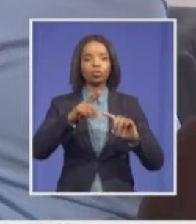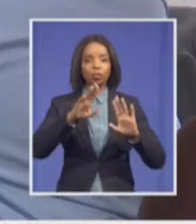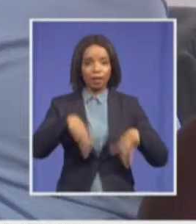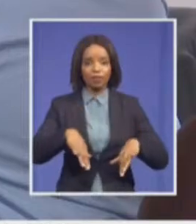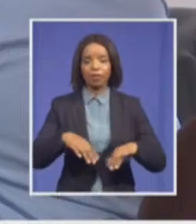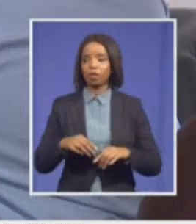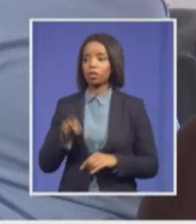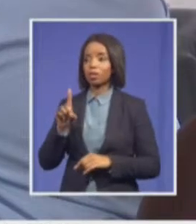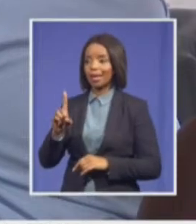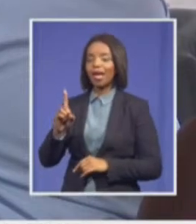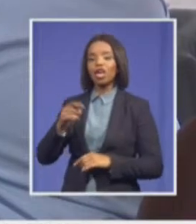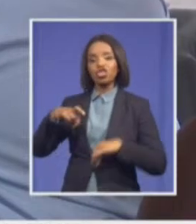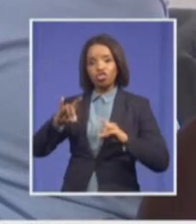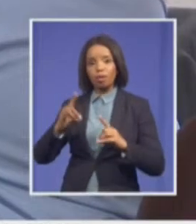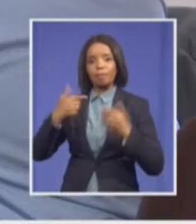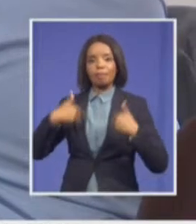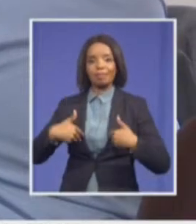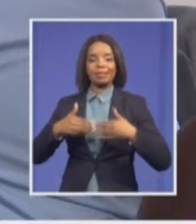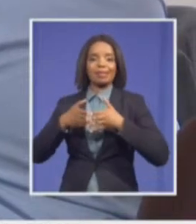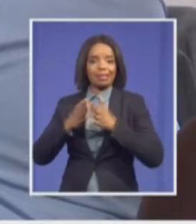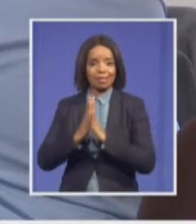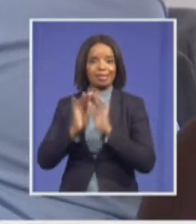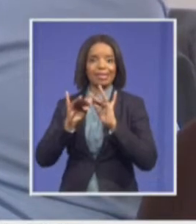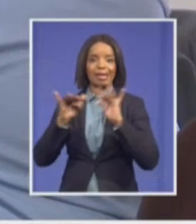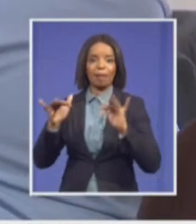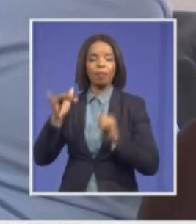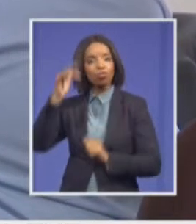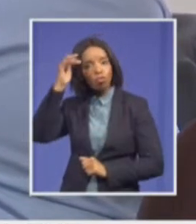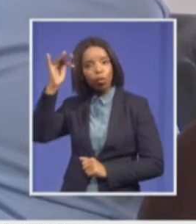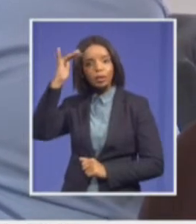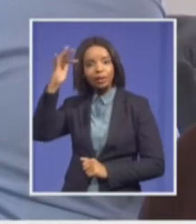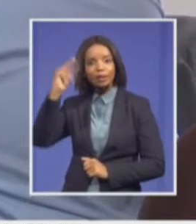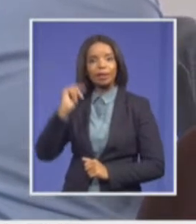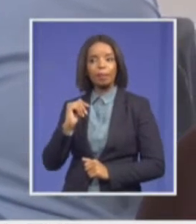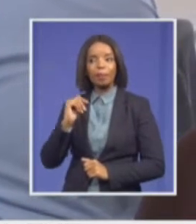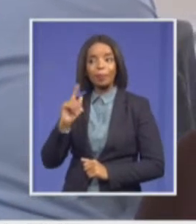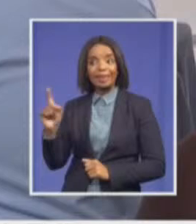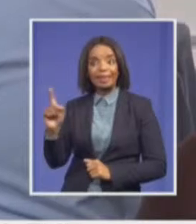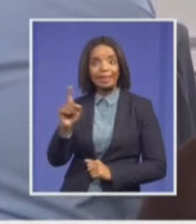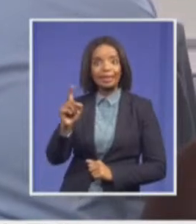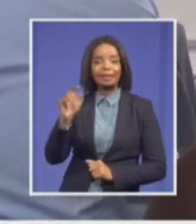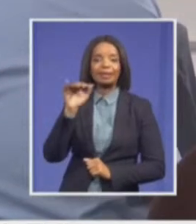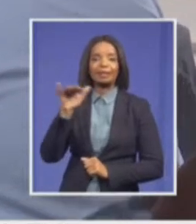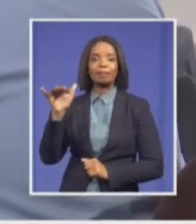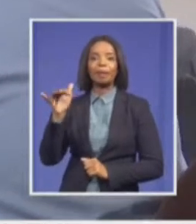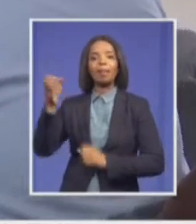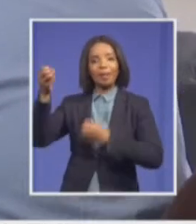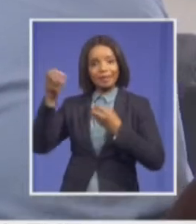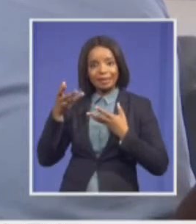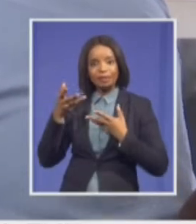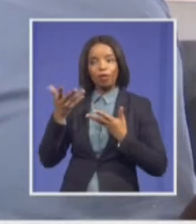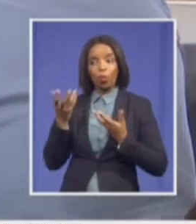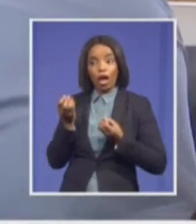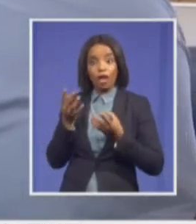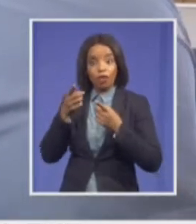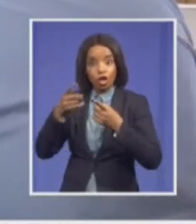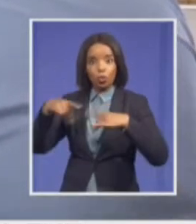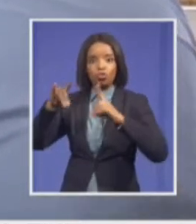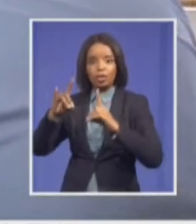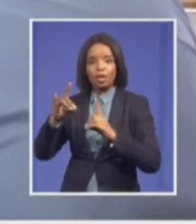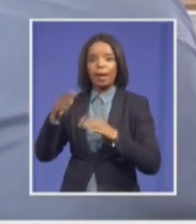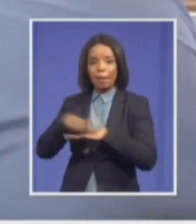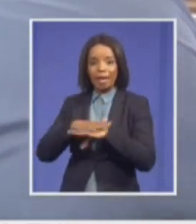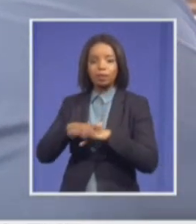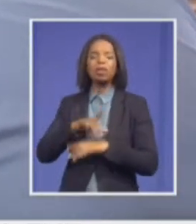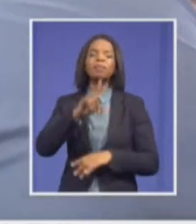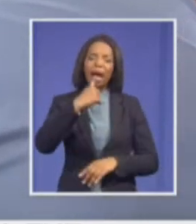have invited you to consider the issue to give you a basis why they would want. No, I understand the proposition. It's a disciplinary matter unless there's